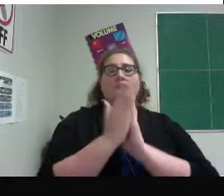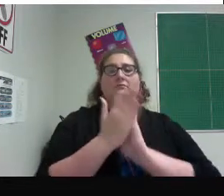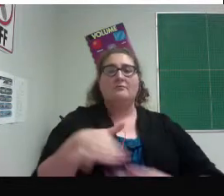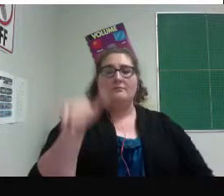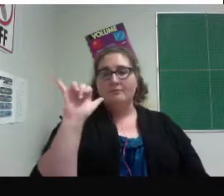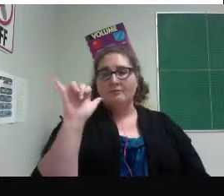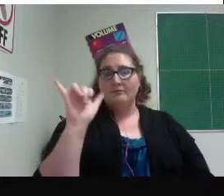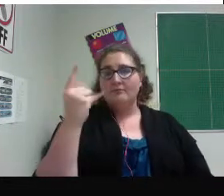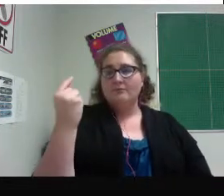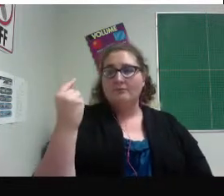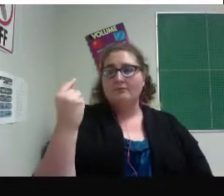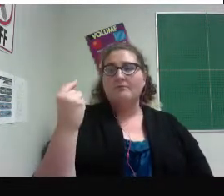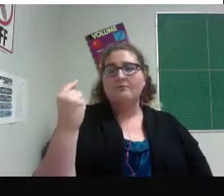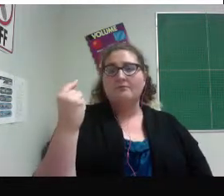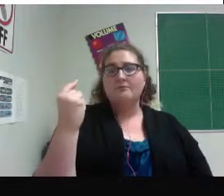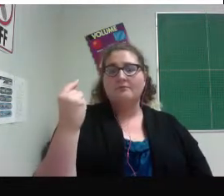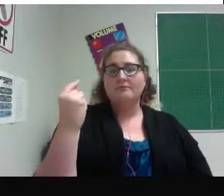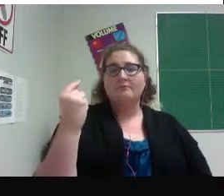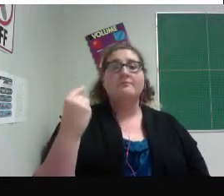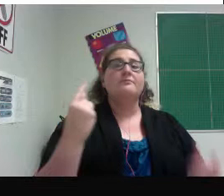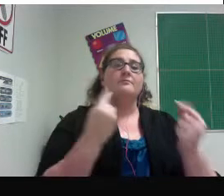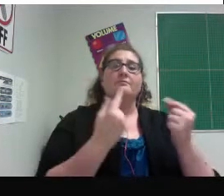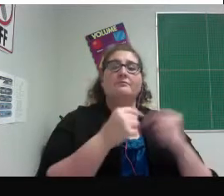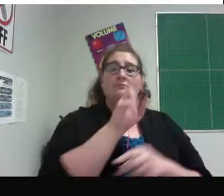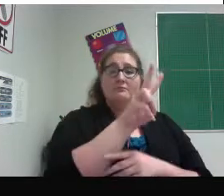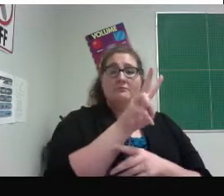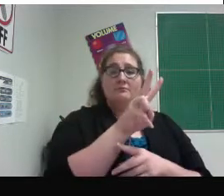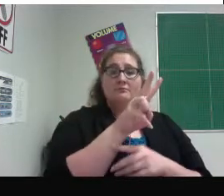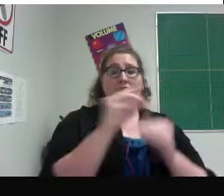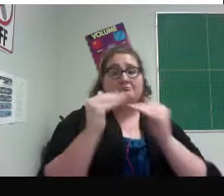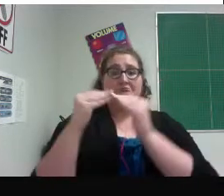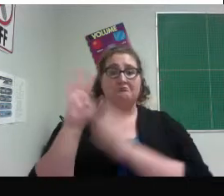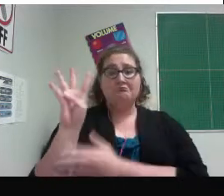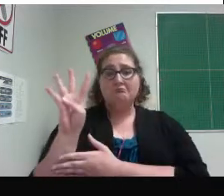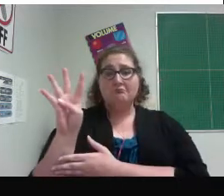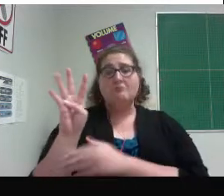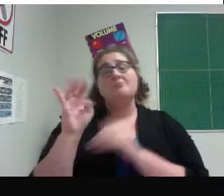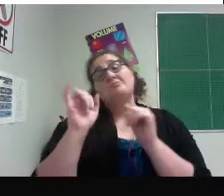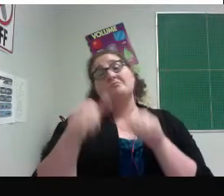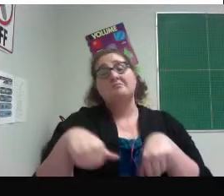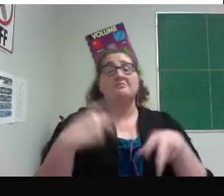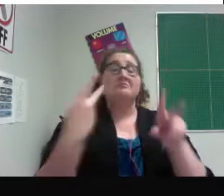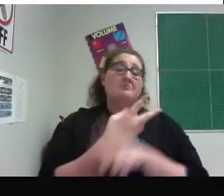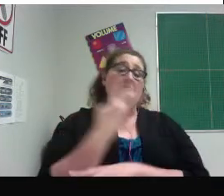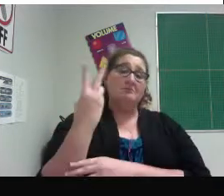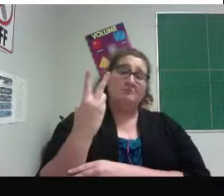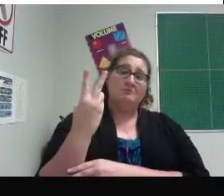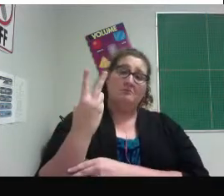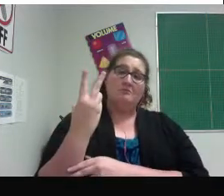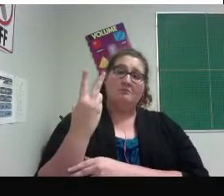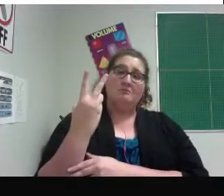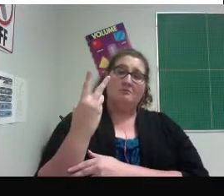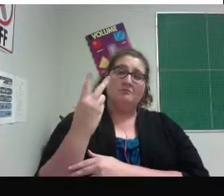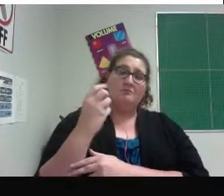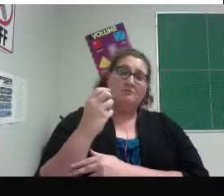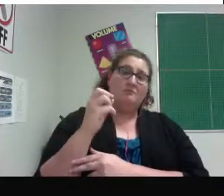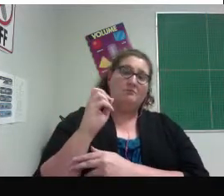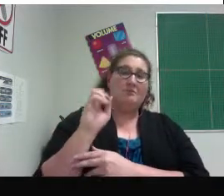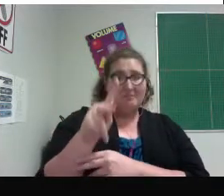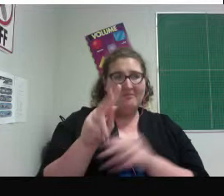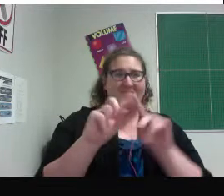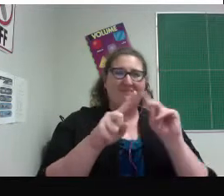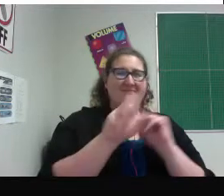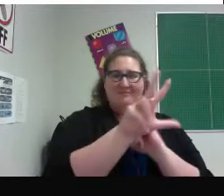get my y value? Well, what do we do to 2 to get to 4? Well, you could say we could multiply it times 2.